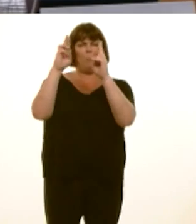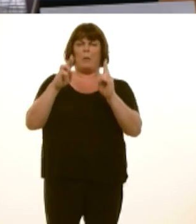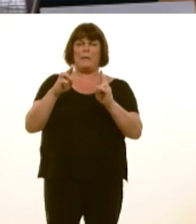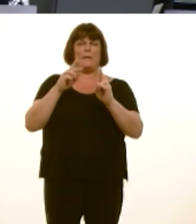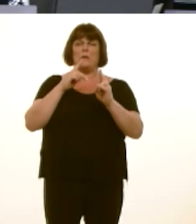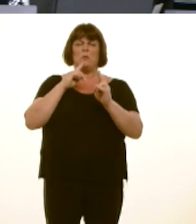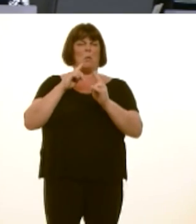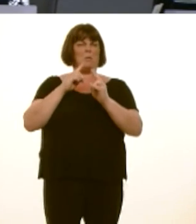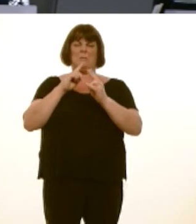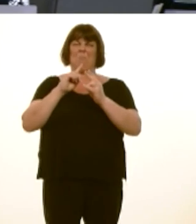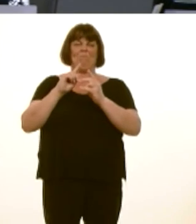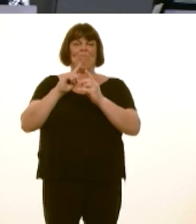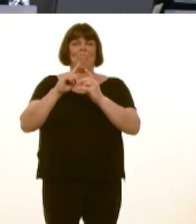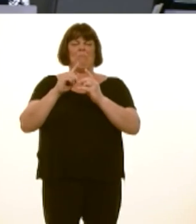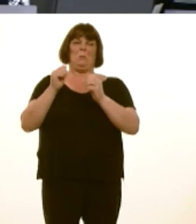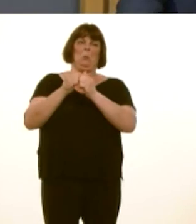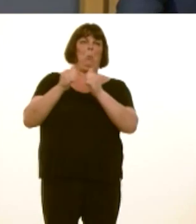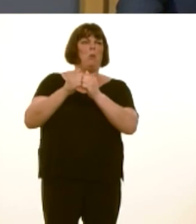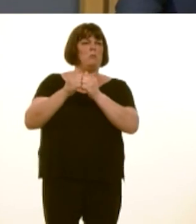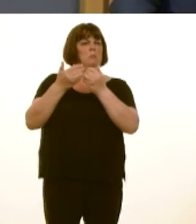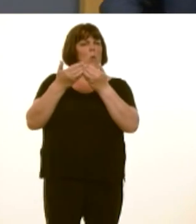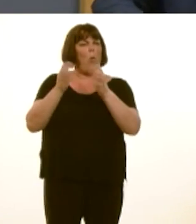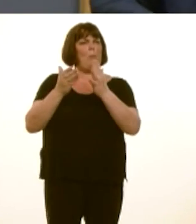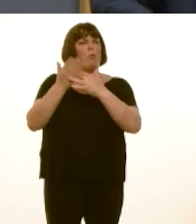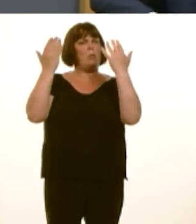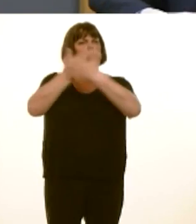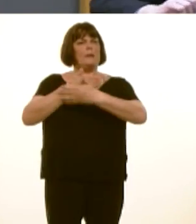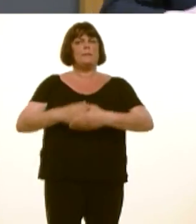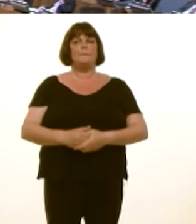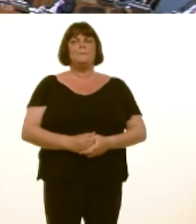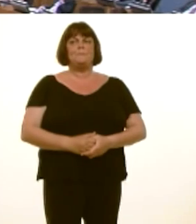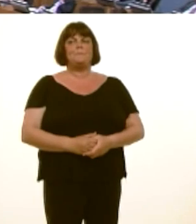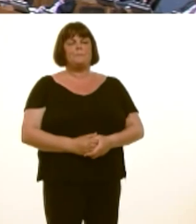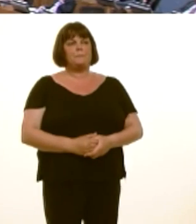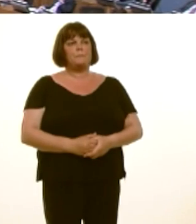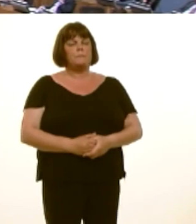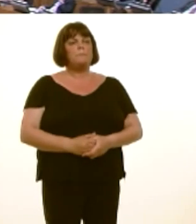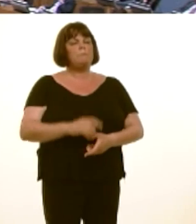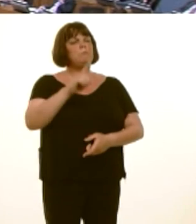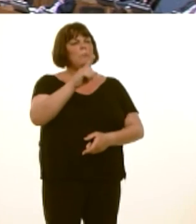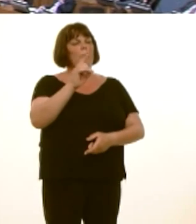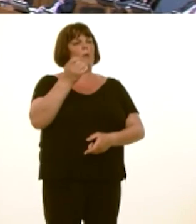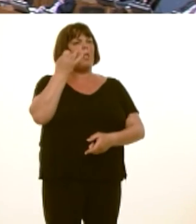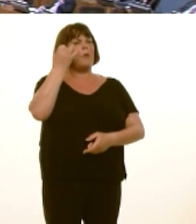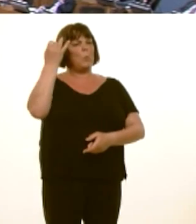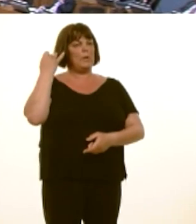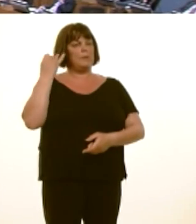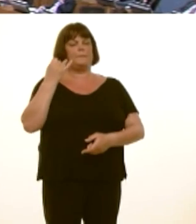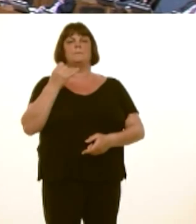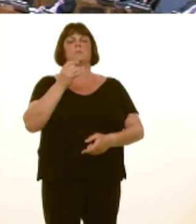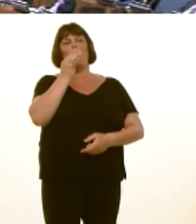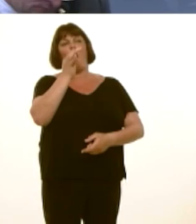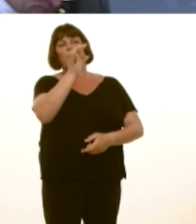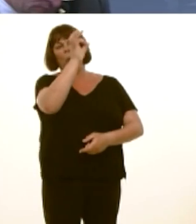after hours. Peter Black. Thank you, Presiding Officer. First Minister, last week in questions you gave a